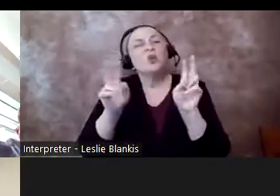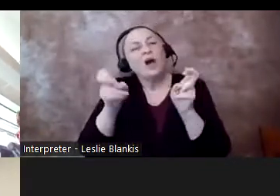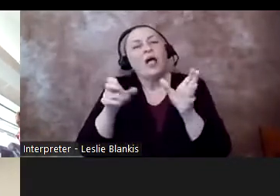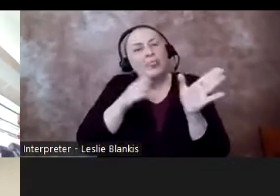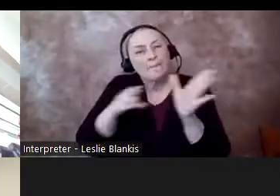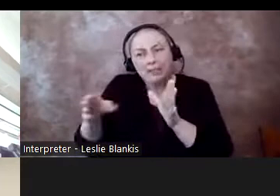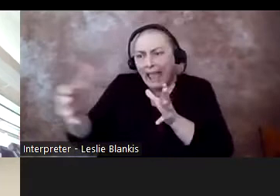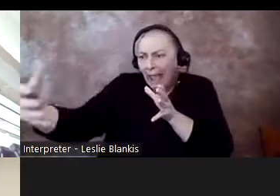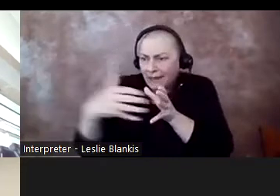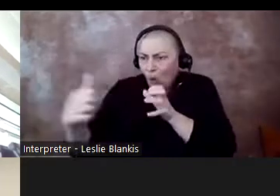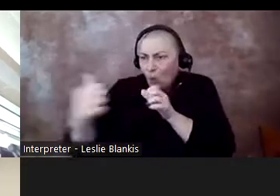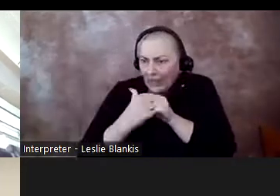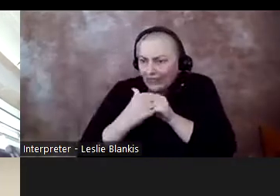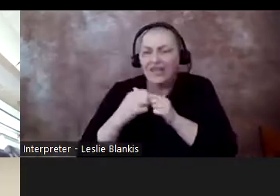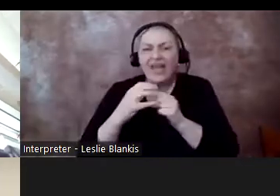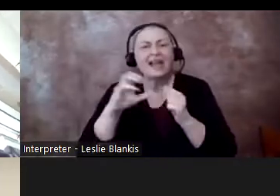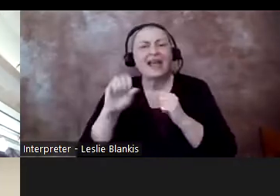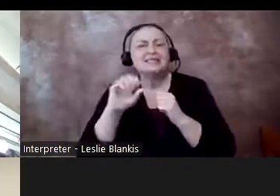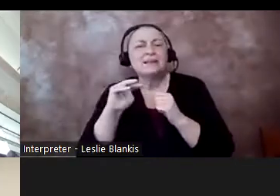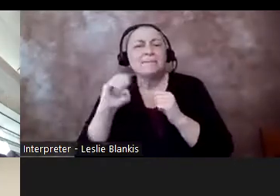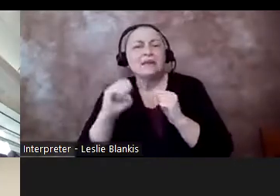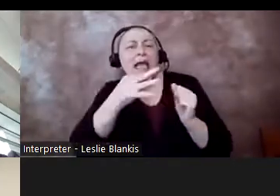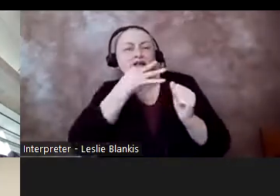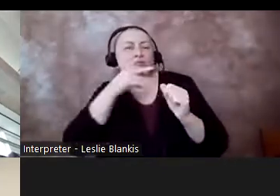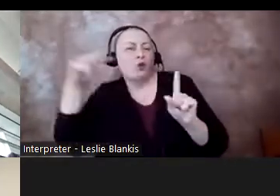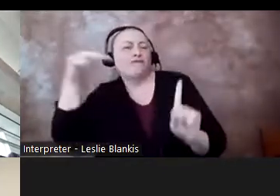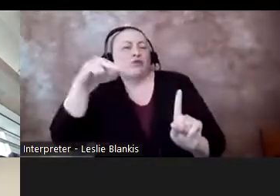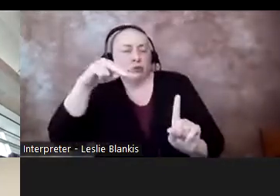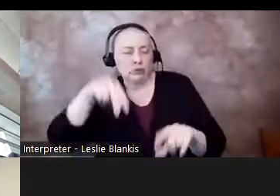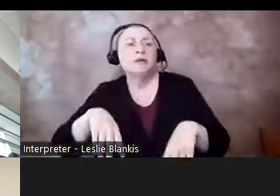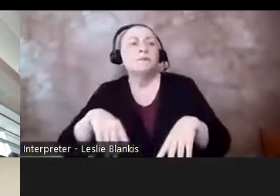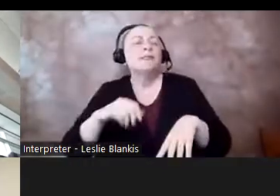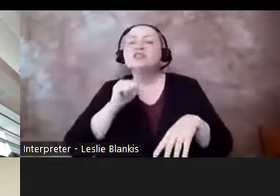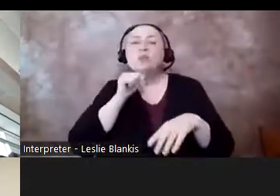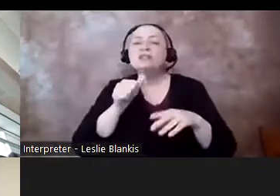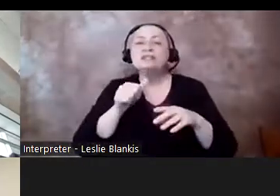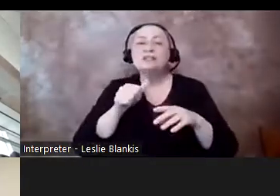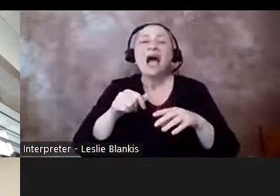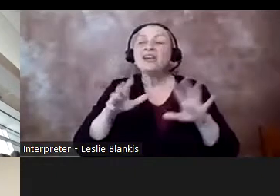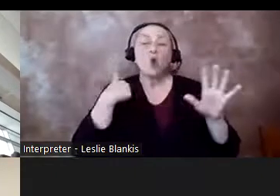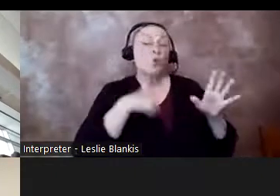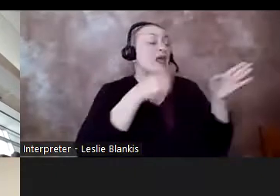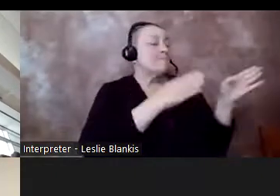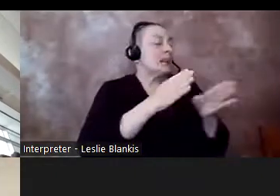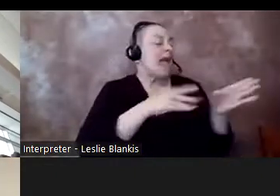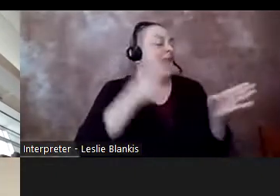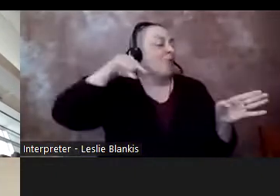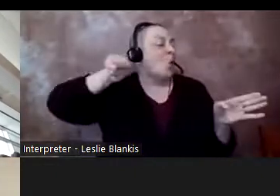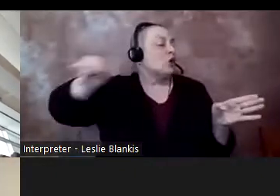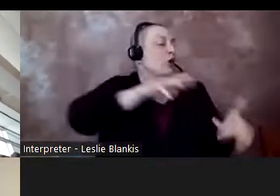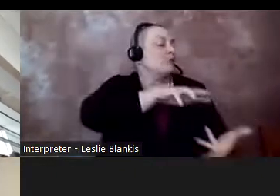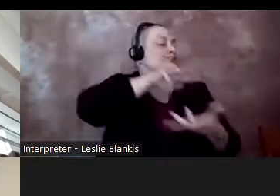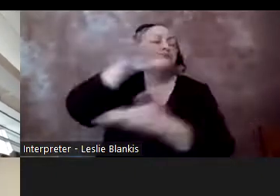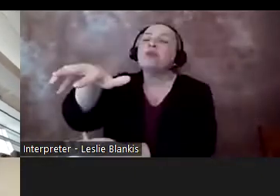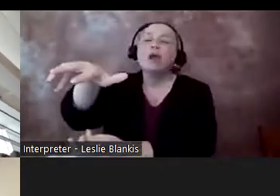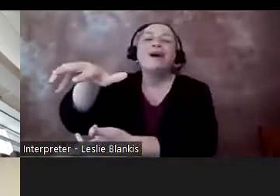and subject matter expert view of that. So it's not a plan for people without people.